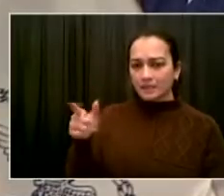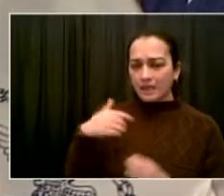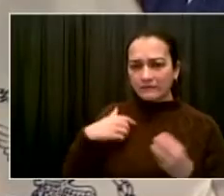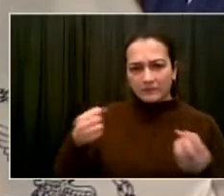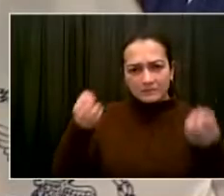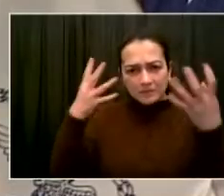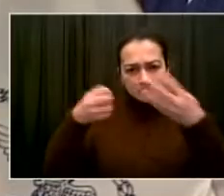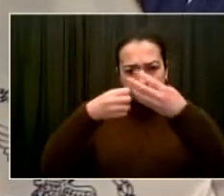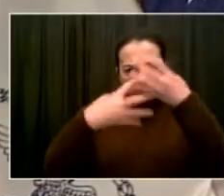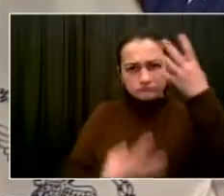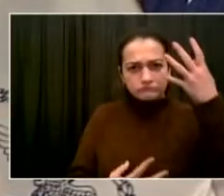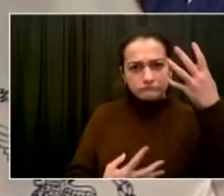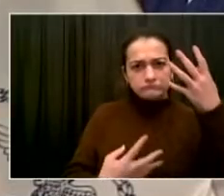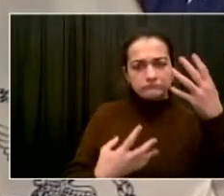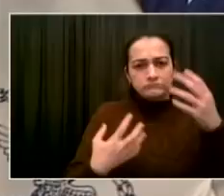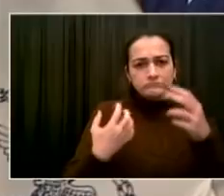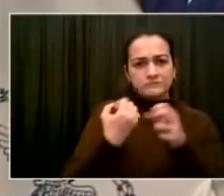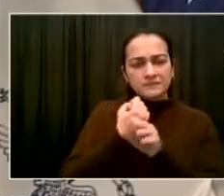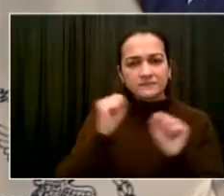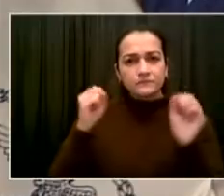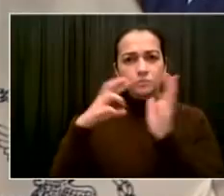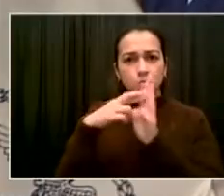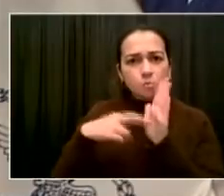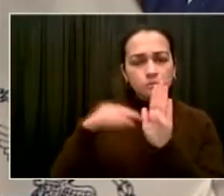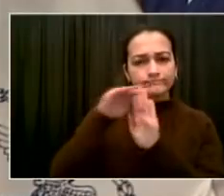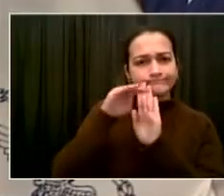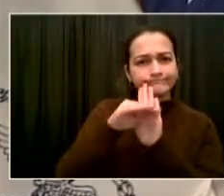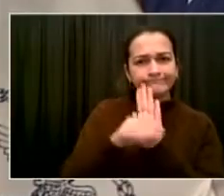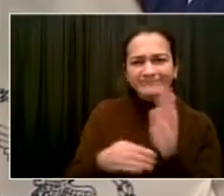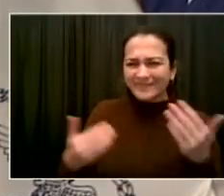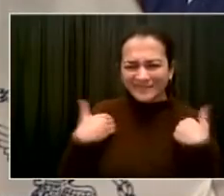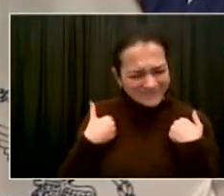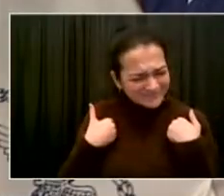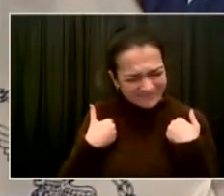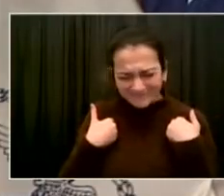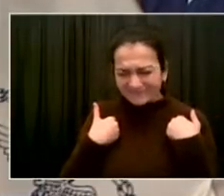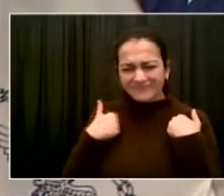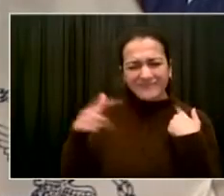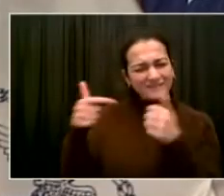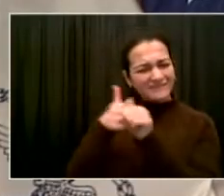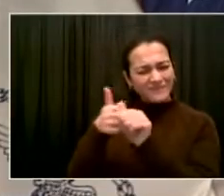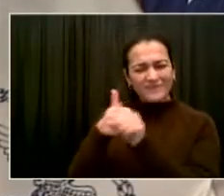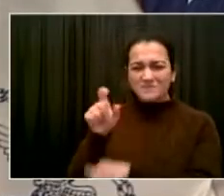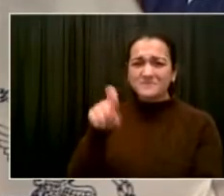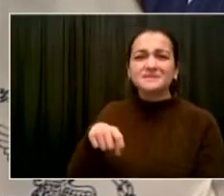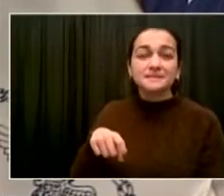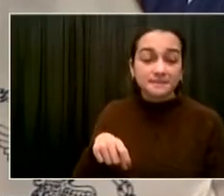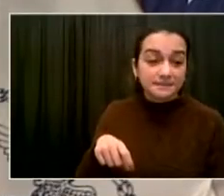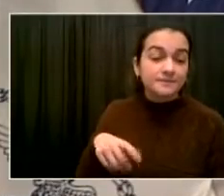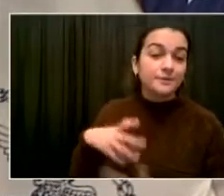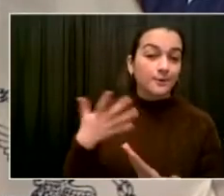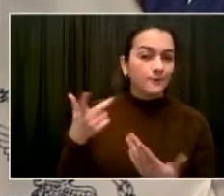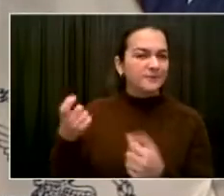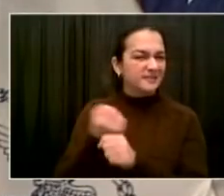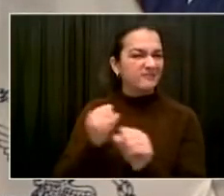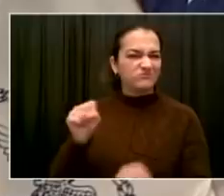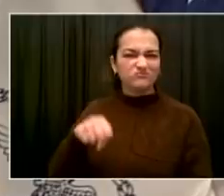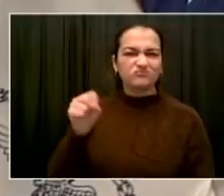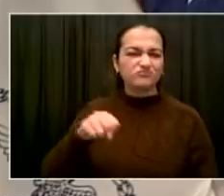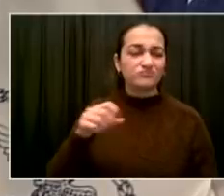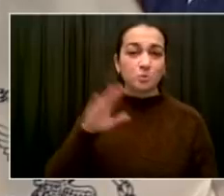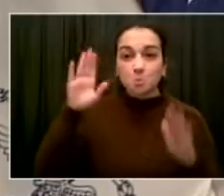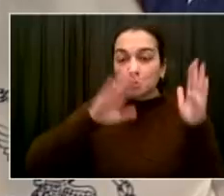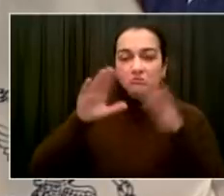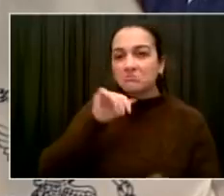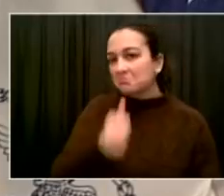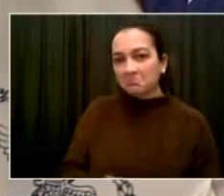for everything else a child needs. And we got to remember, and we went through this so many times when we brought back school last September,